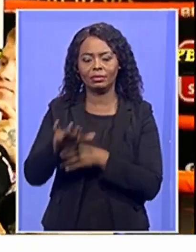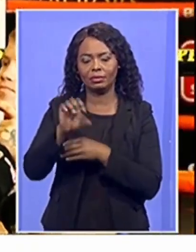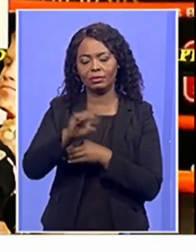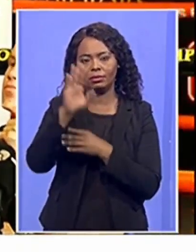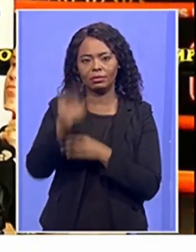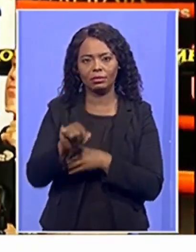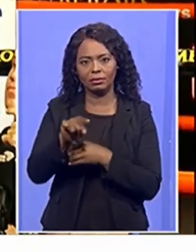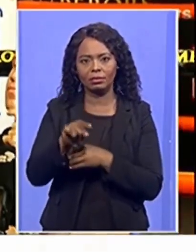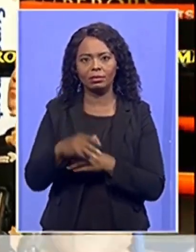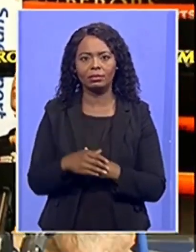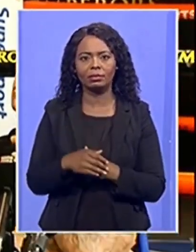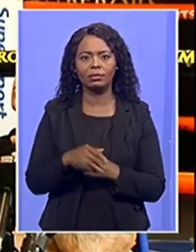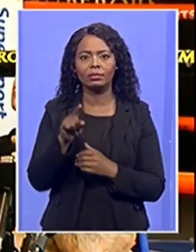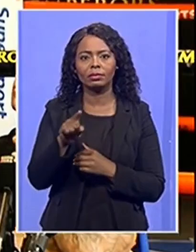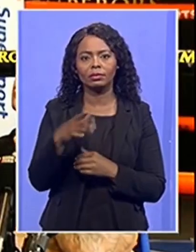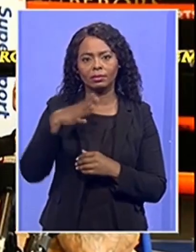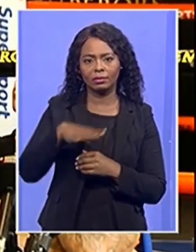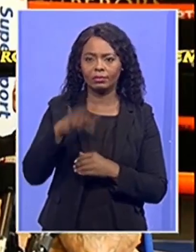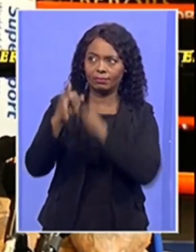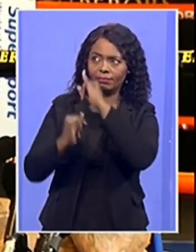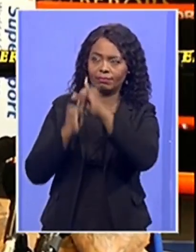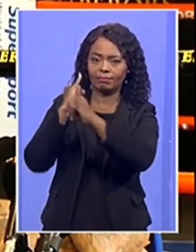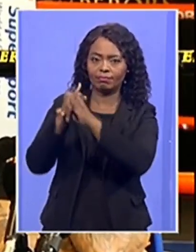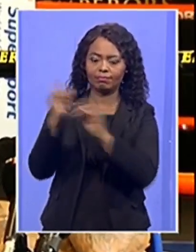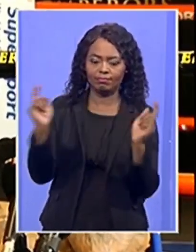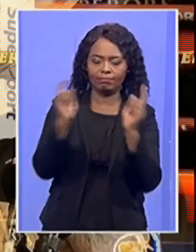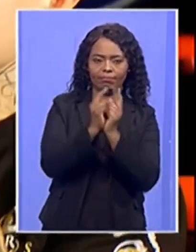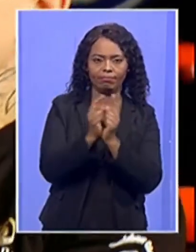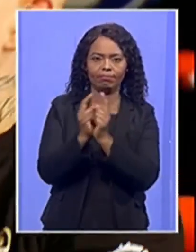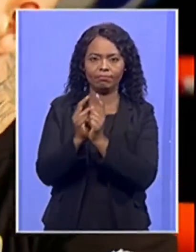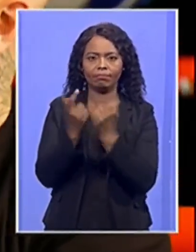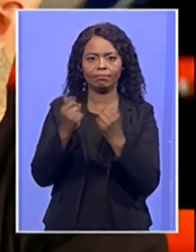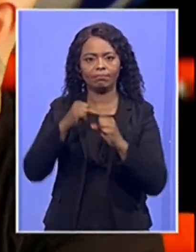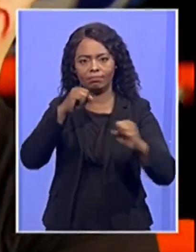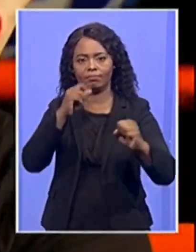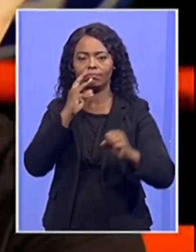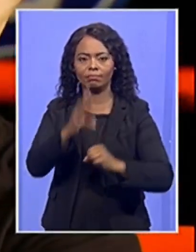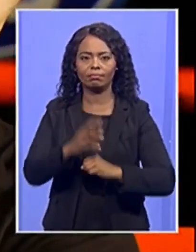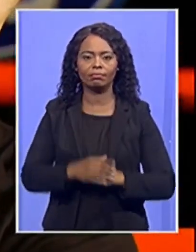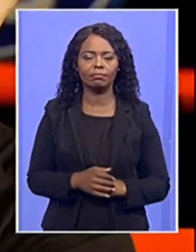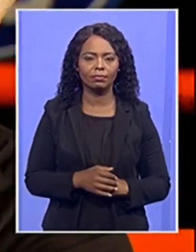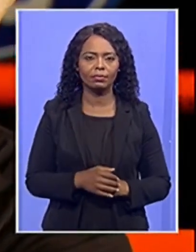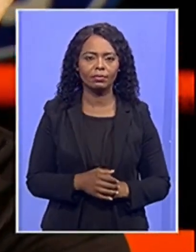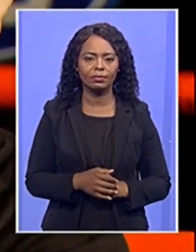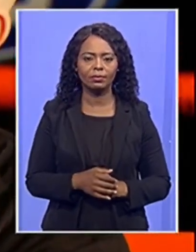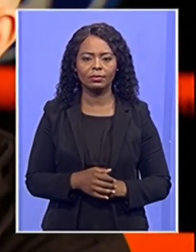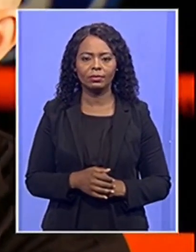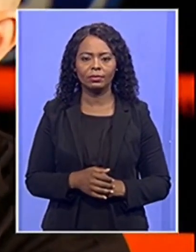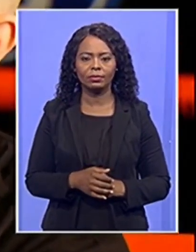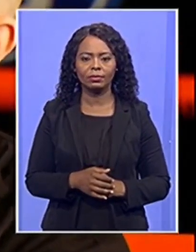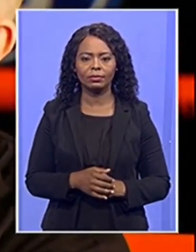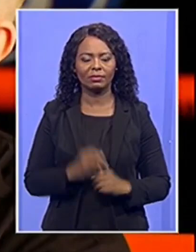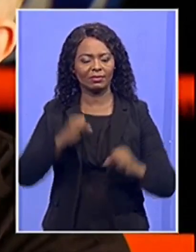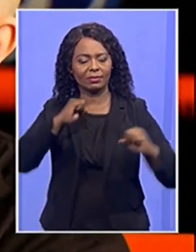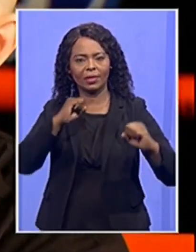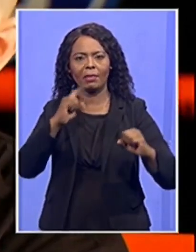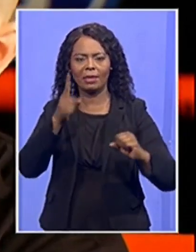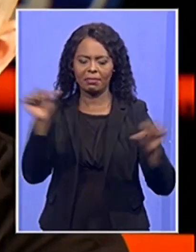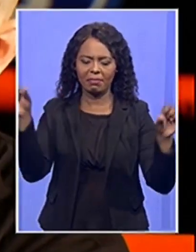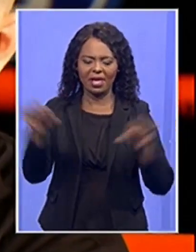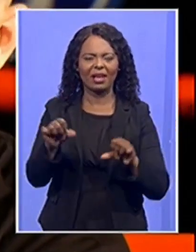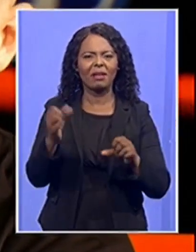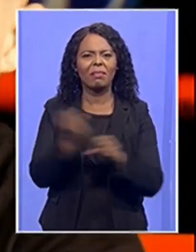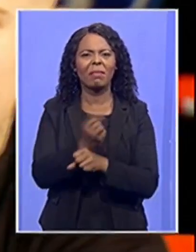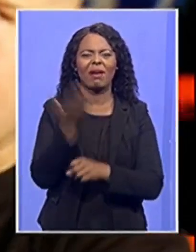kgisetsana mahafi le dibapadi tsa mose ho tswa France le Philippines. Yeah, boxing is getting back to where it was in the 80s and the 90s,